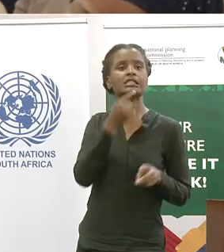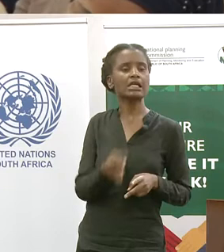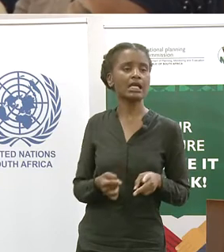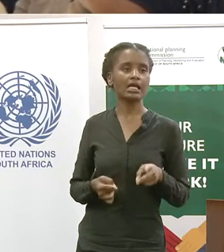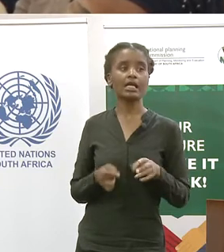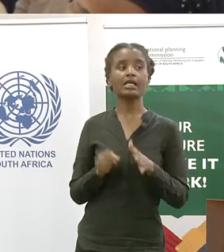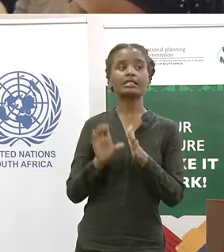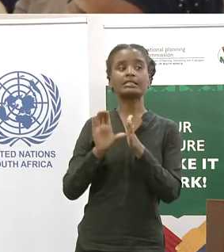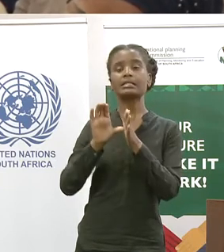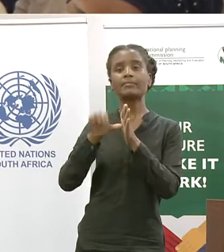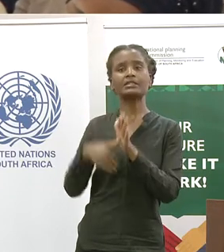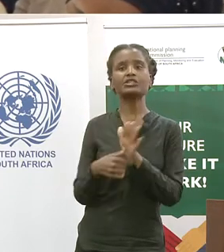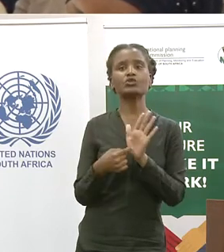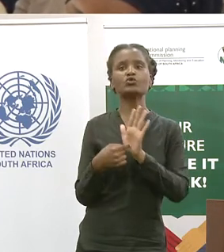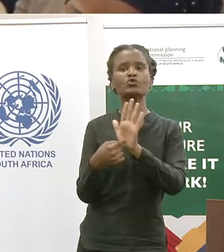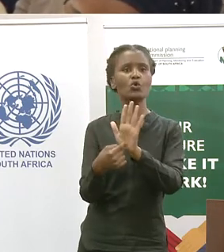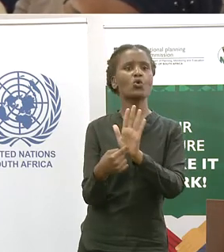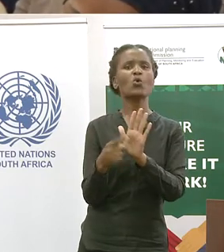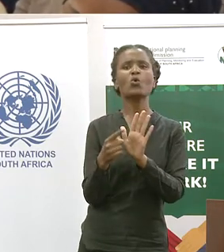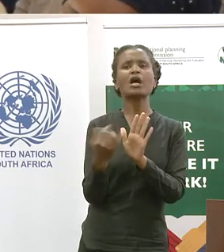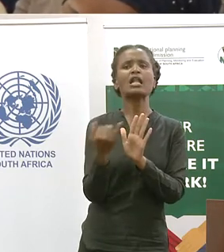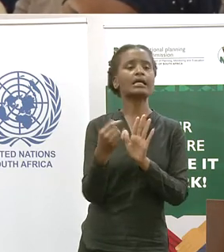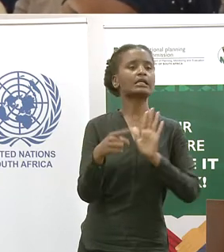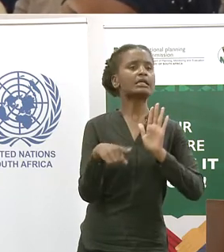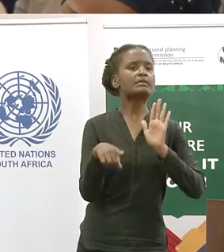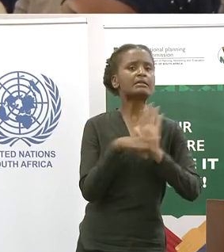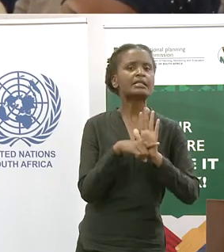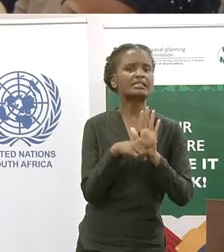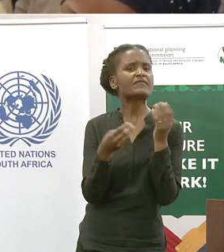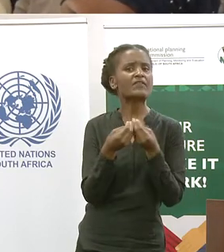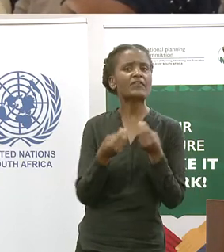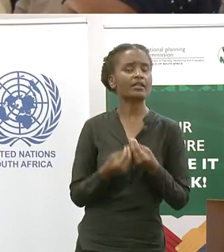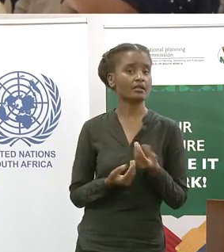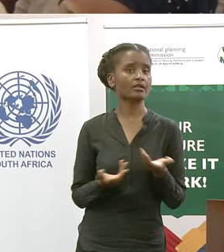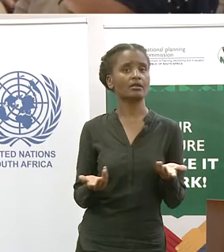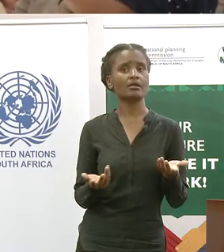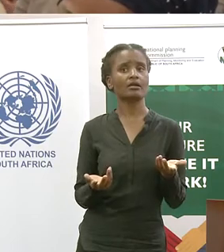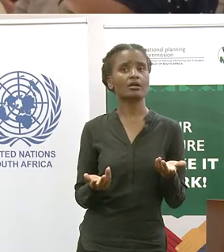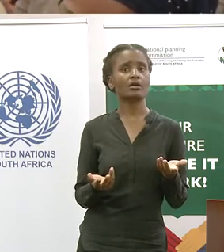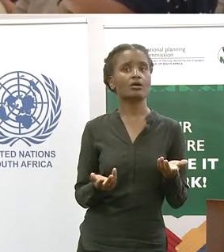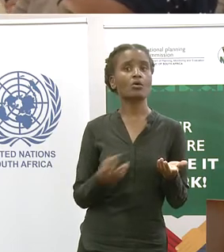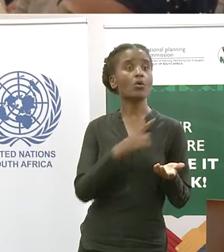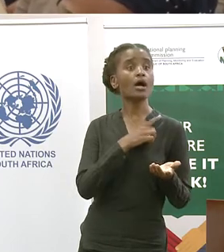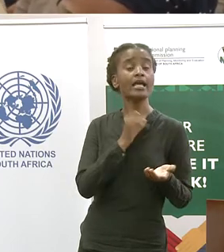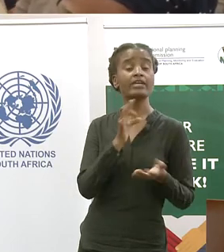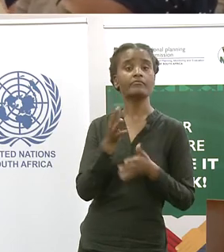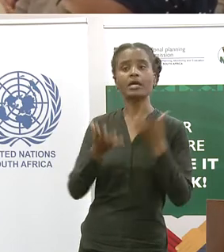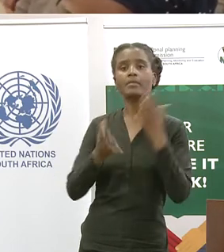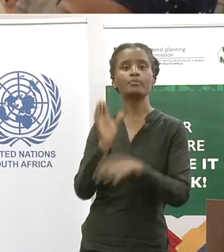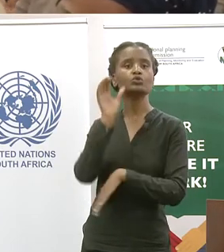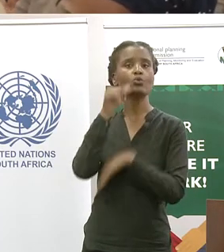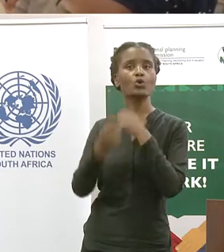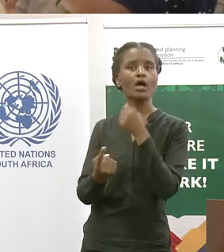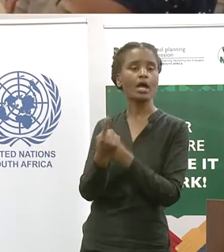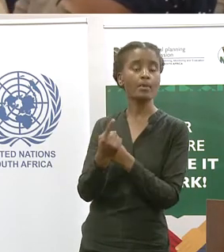disability as an accident. Tomorrow, when a disabled person